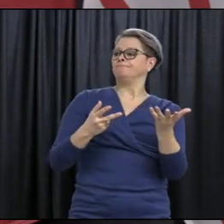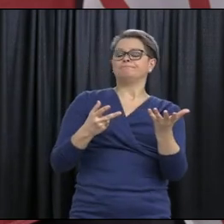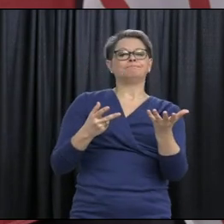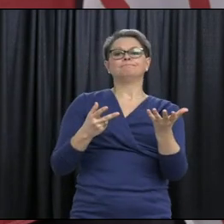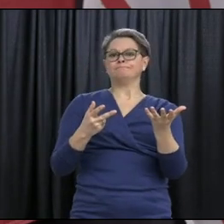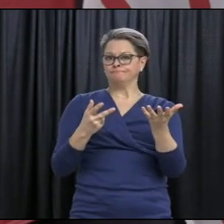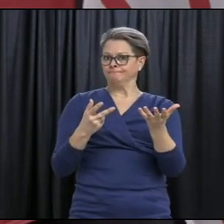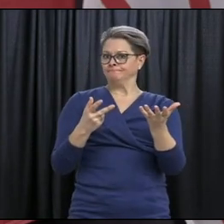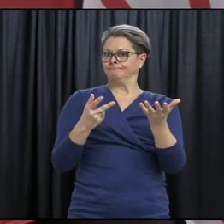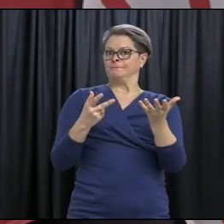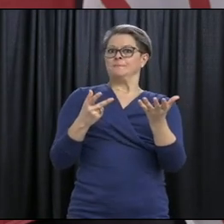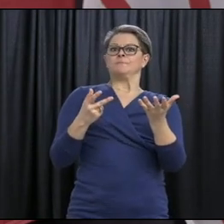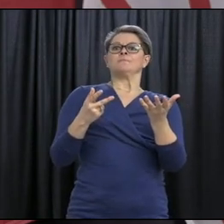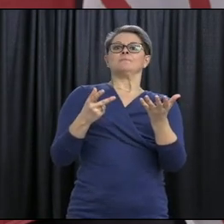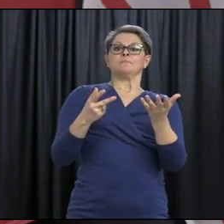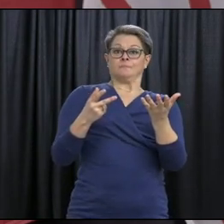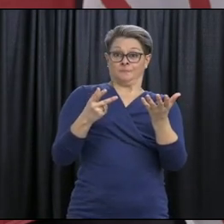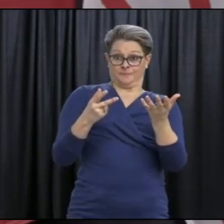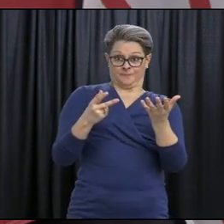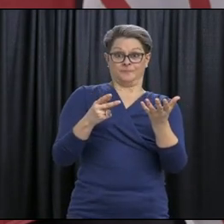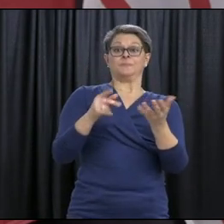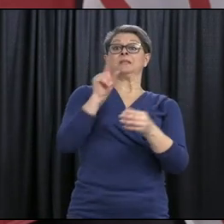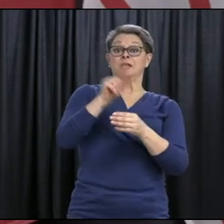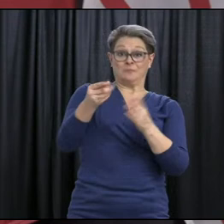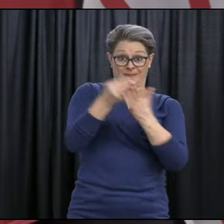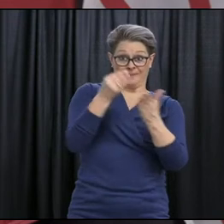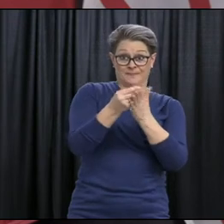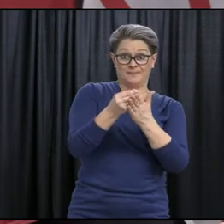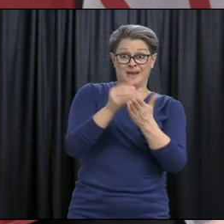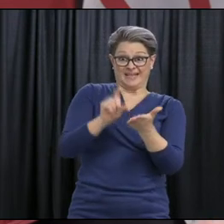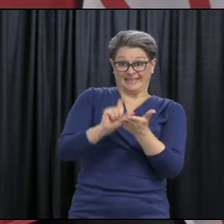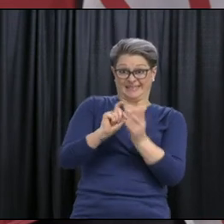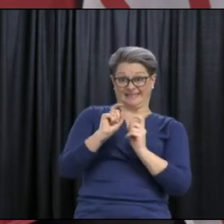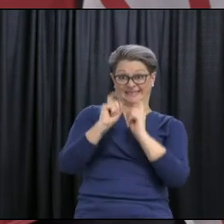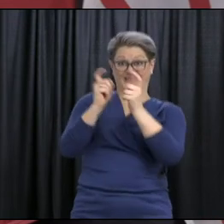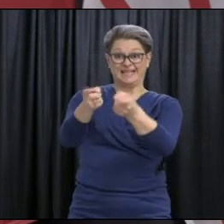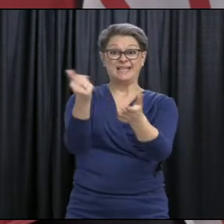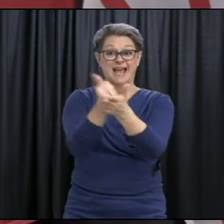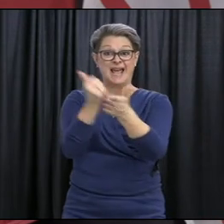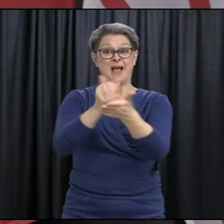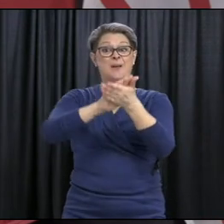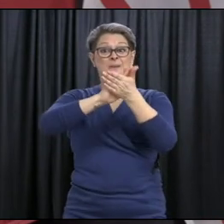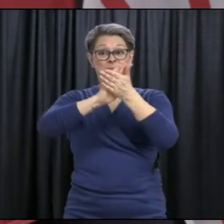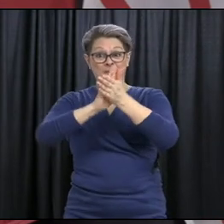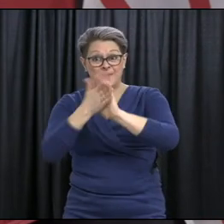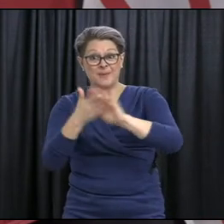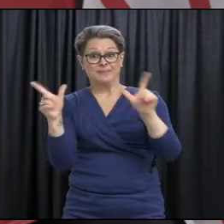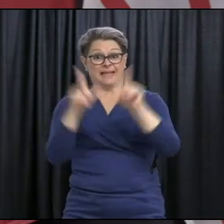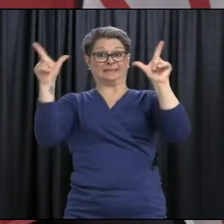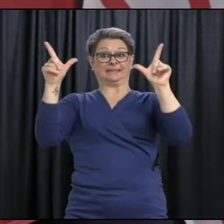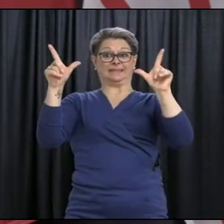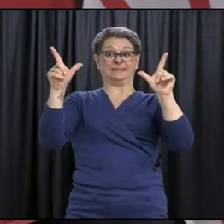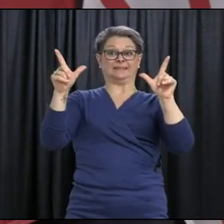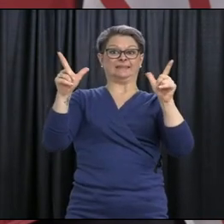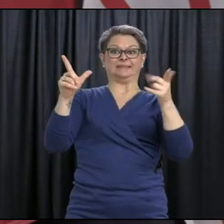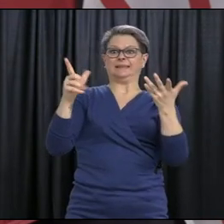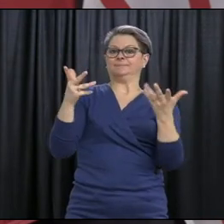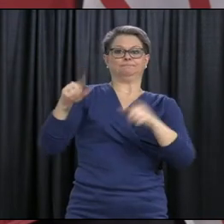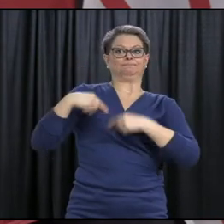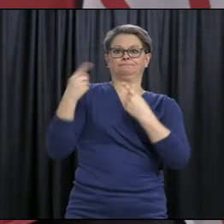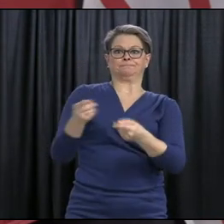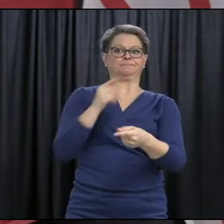childcare providers wishing to become regulated to address some of the costs. Since the introduction of